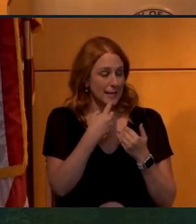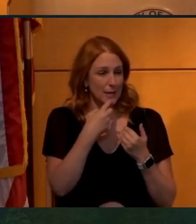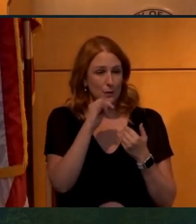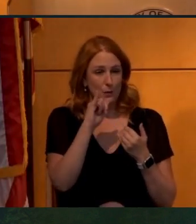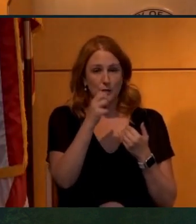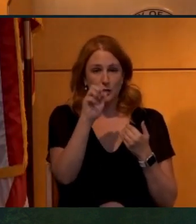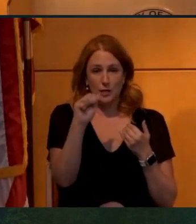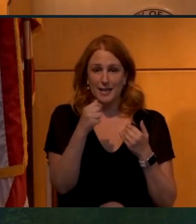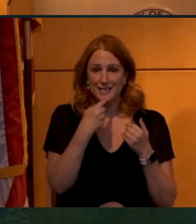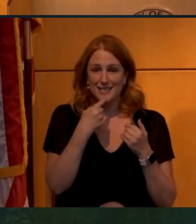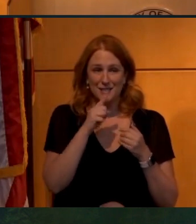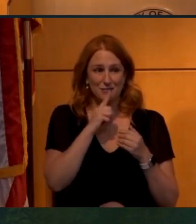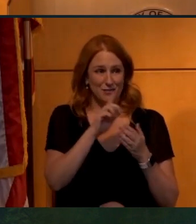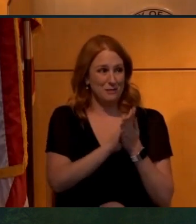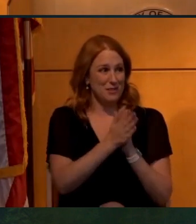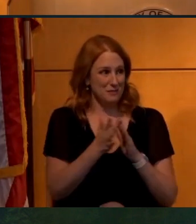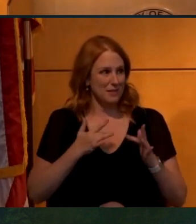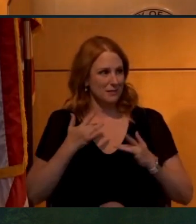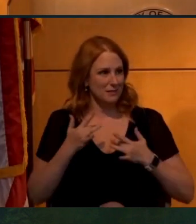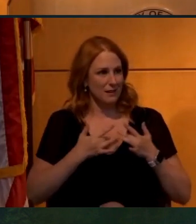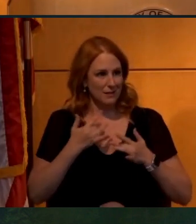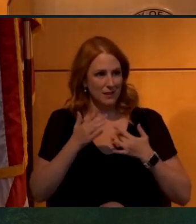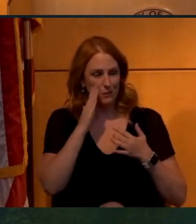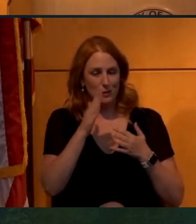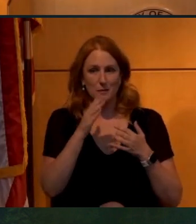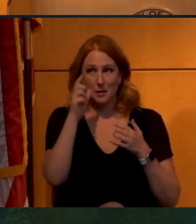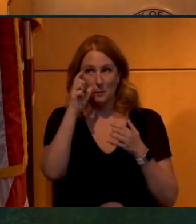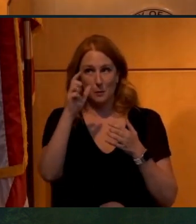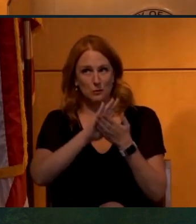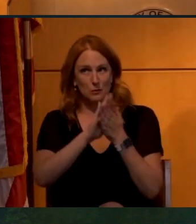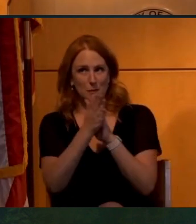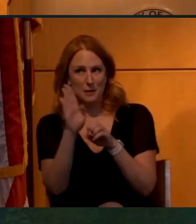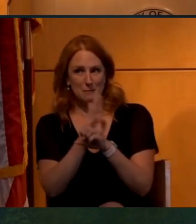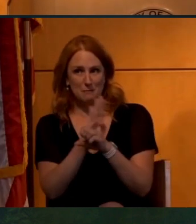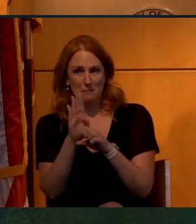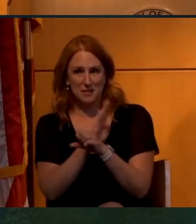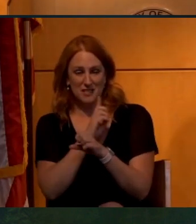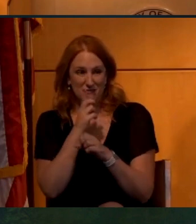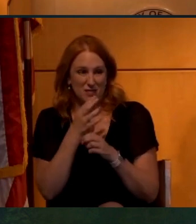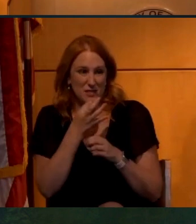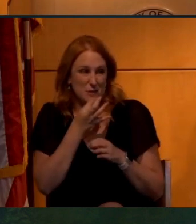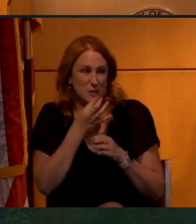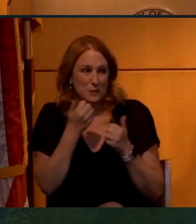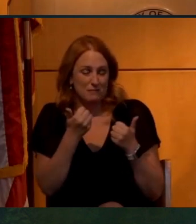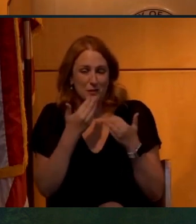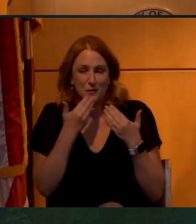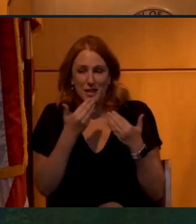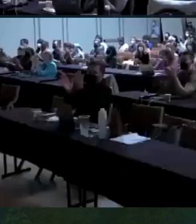said. It's getting really exciting. The moon is going to be a really busy place here very shortly. So thank you.